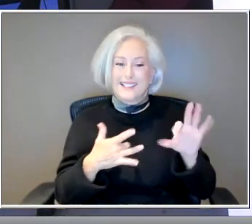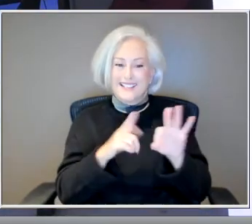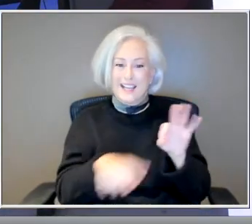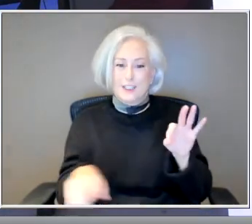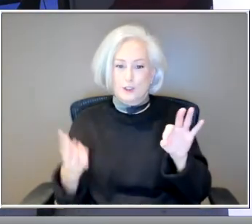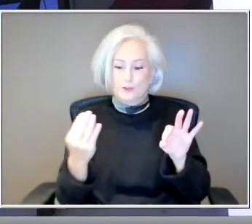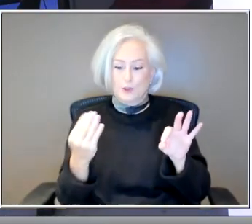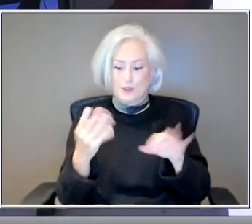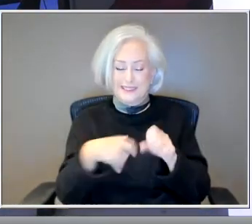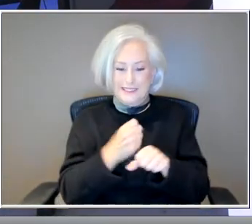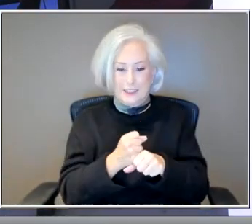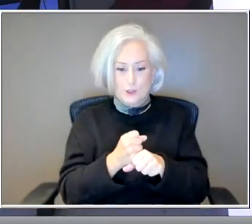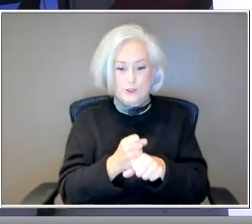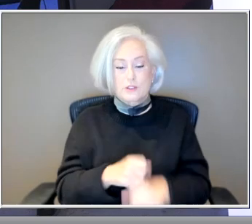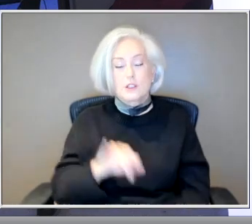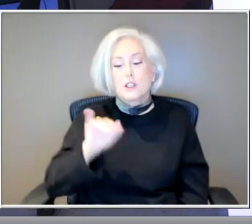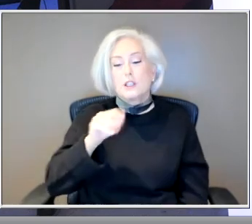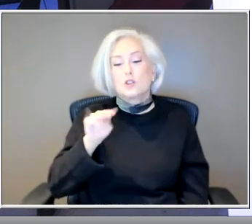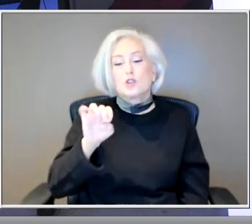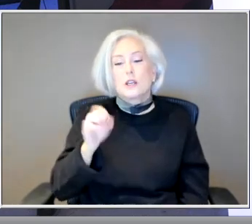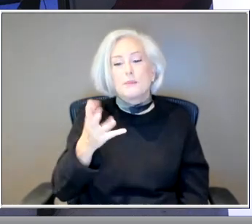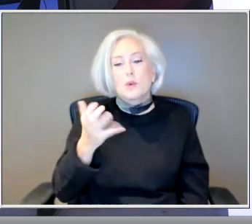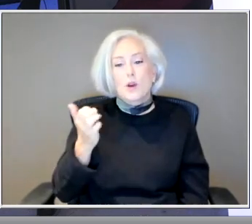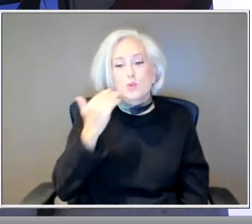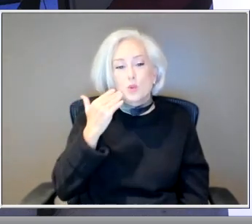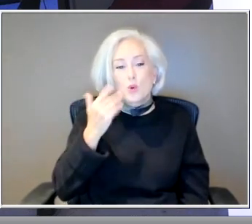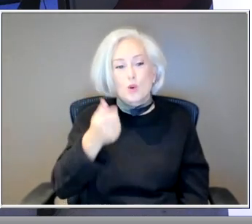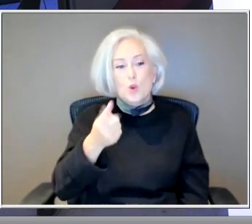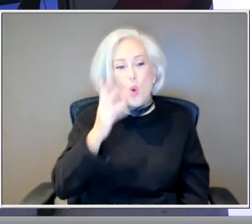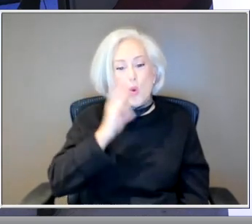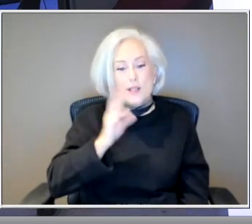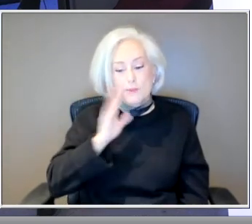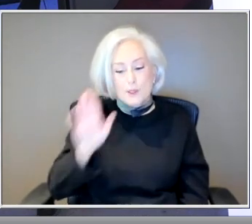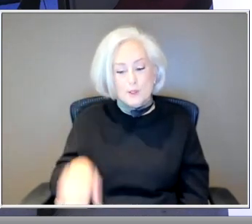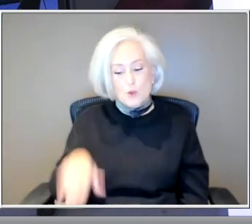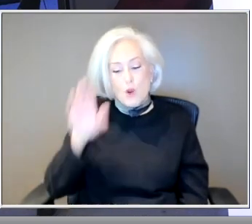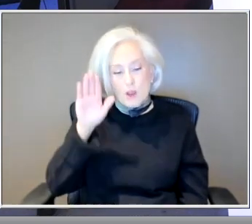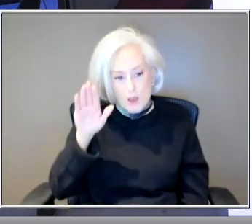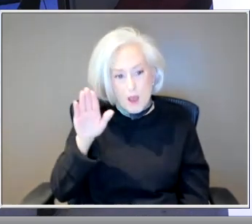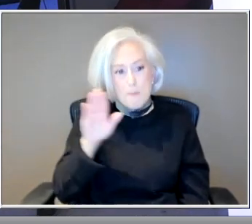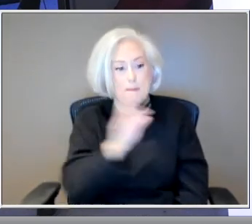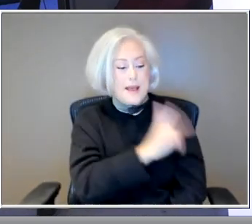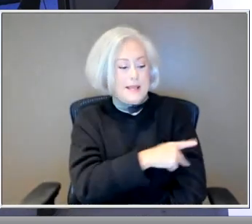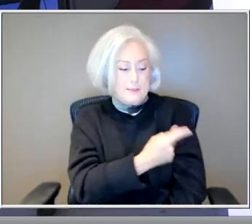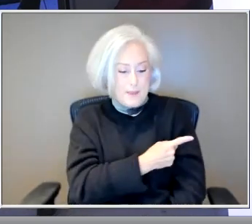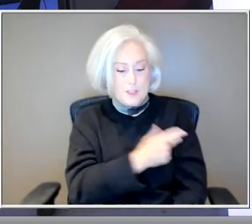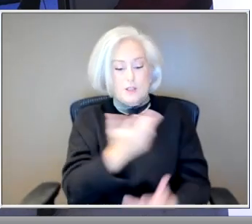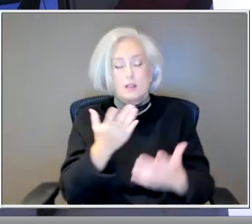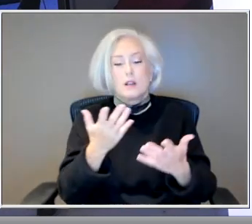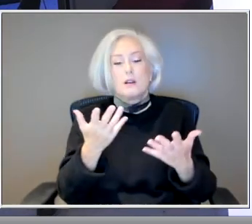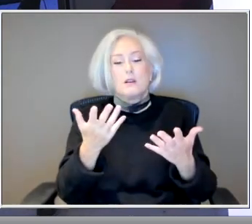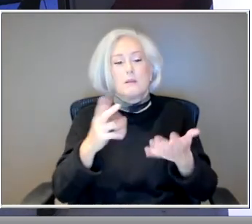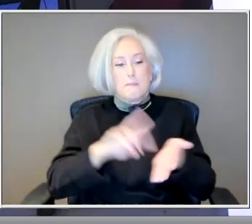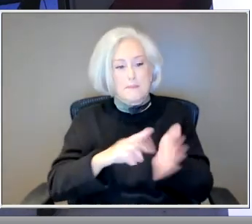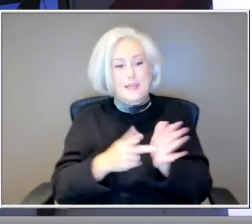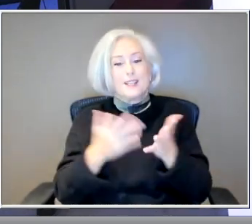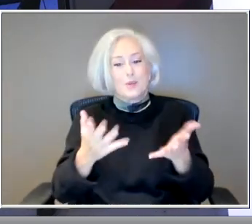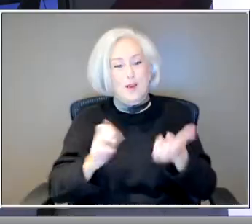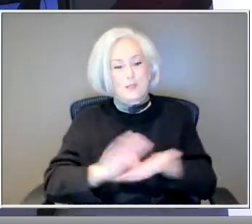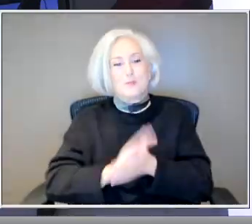did your experience growing up as a patient make you want to become a nurse practitioner? I thought about this question a little bit.